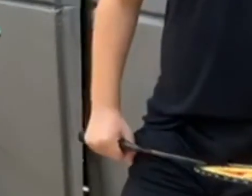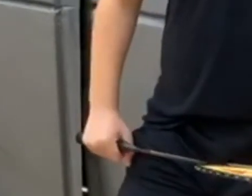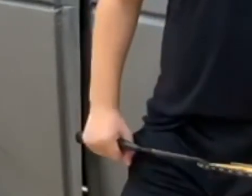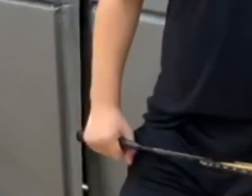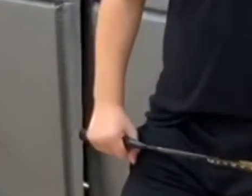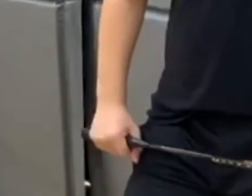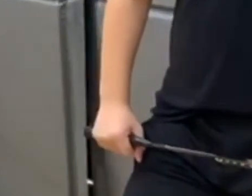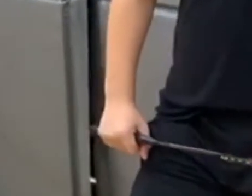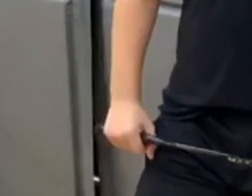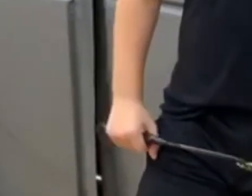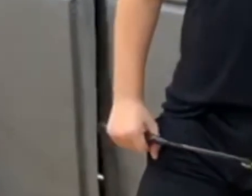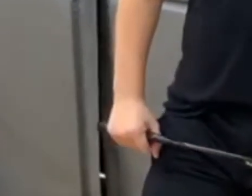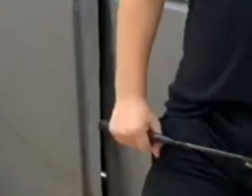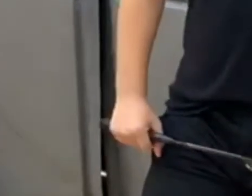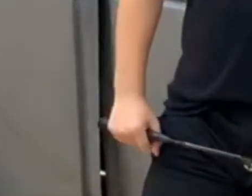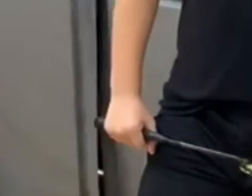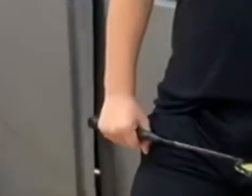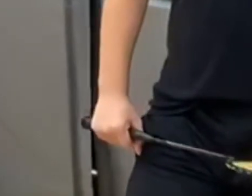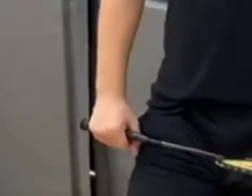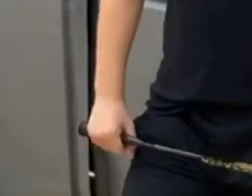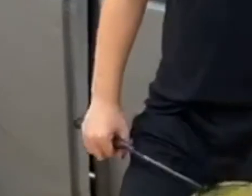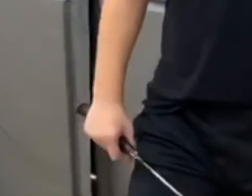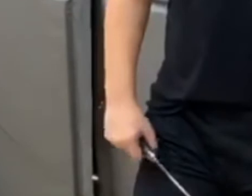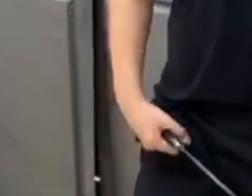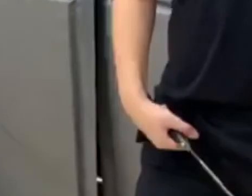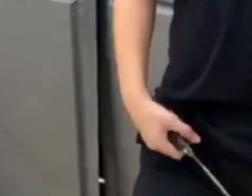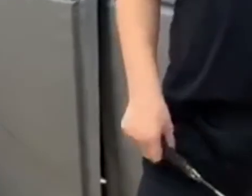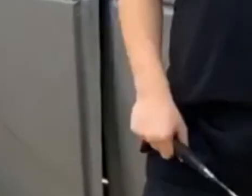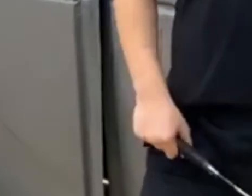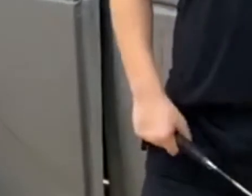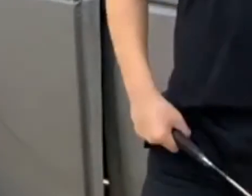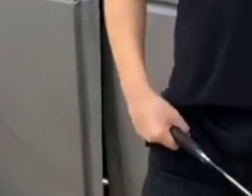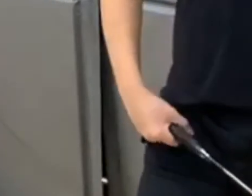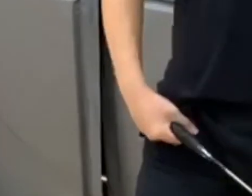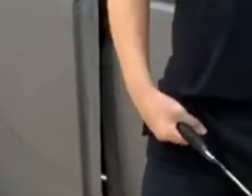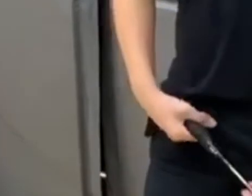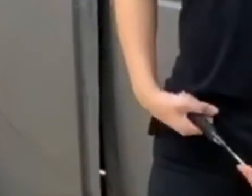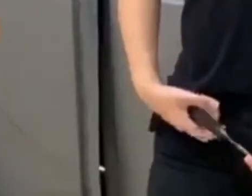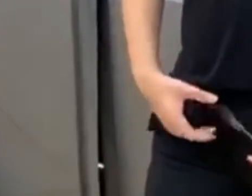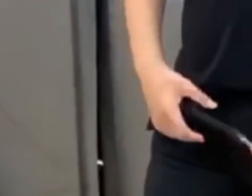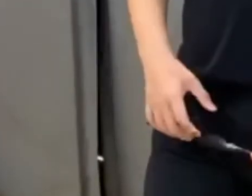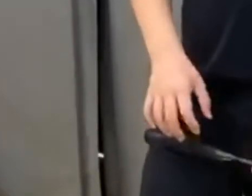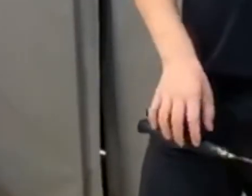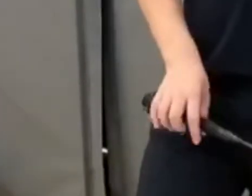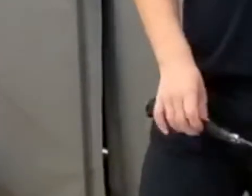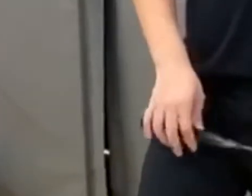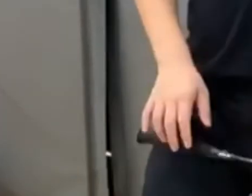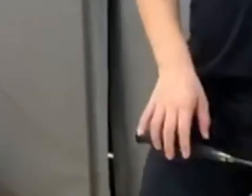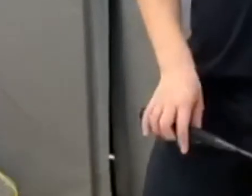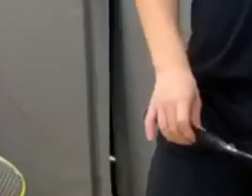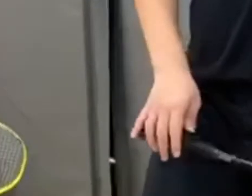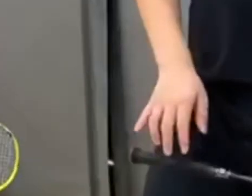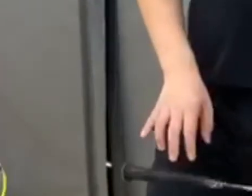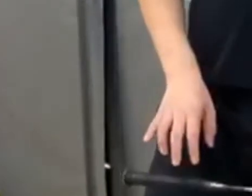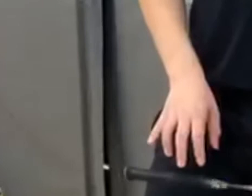famous badminton player, ask him to play badminton in the state. Well, you see the people who are disabled playing them with like absolutely no